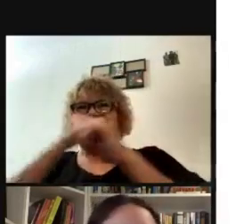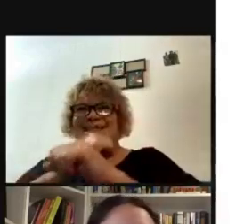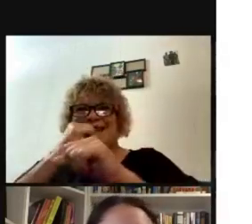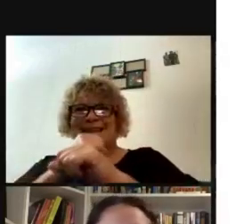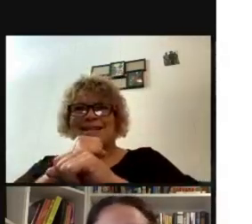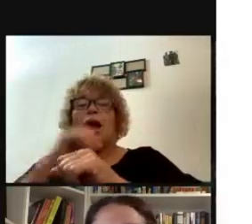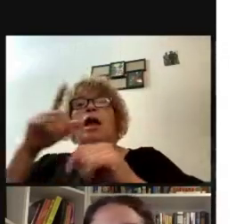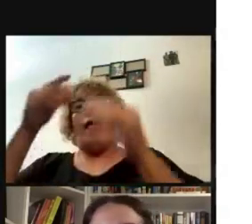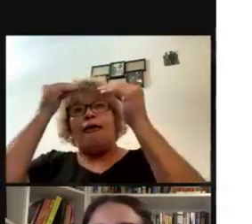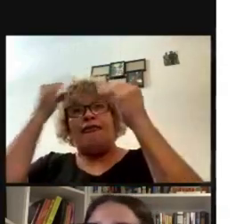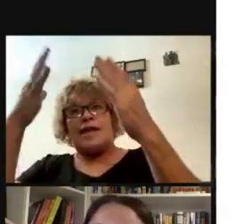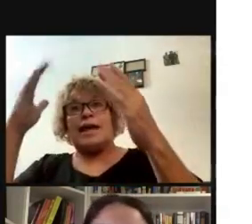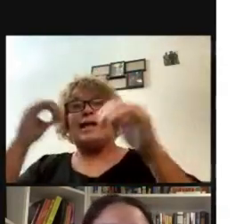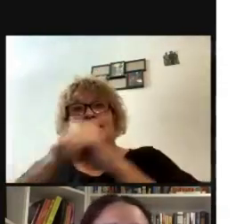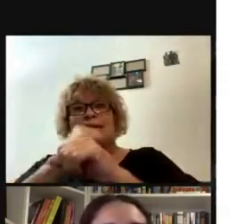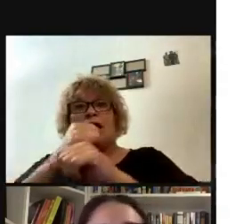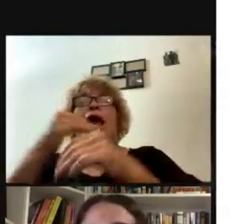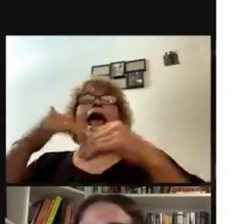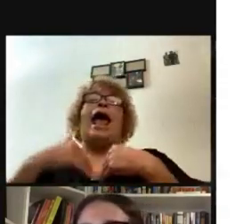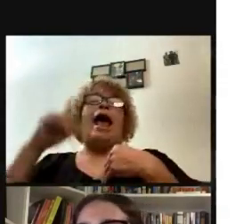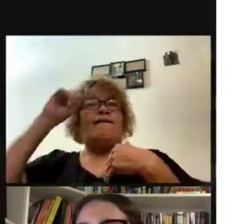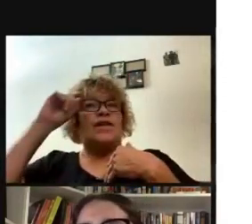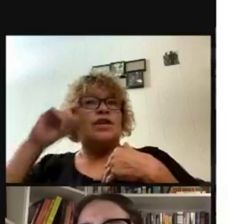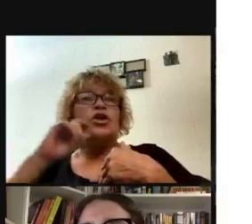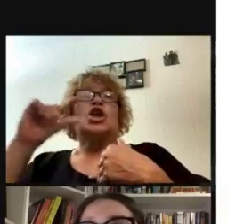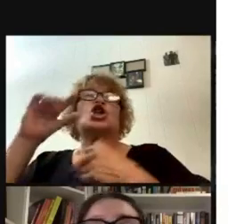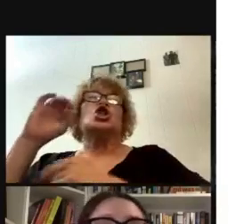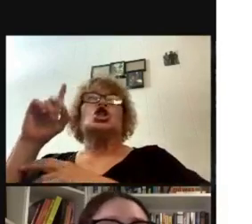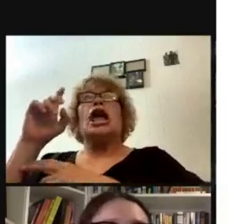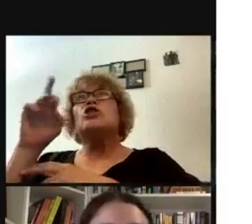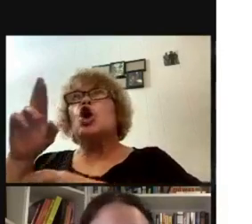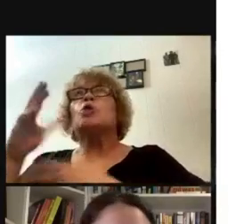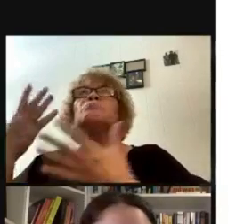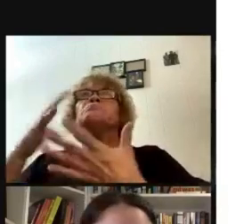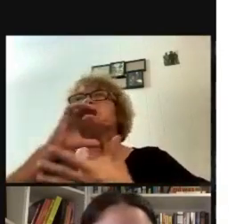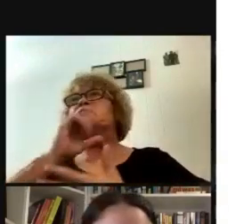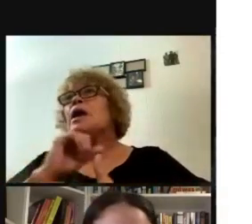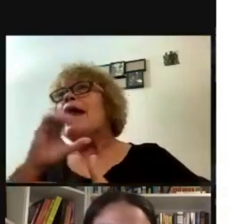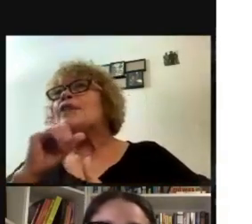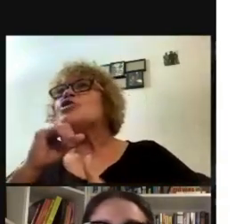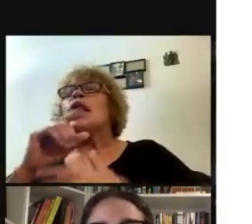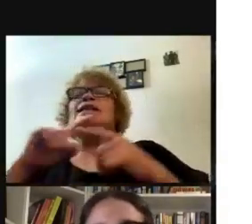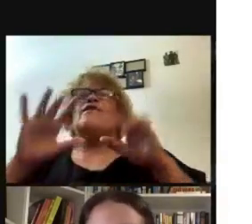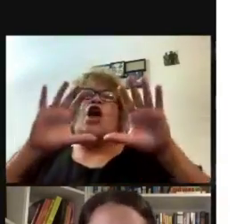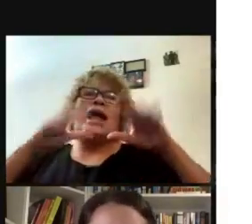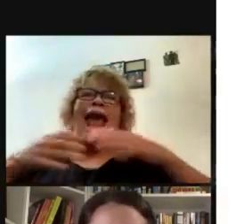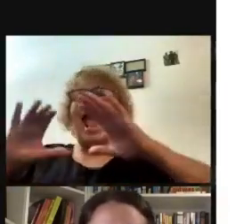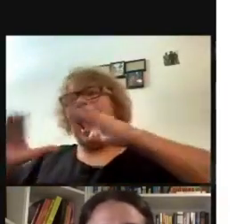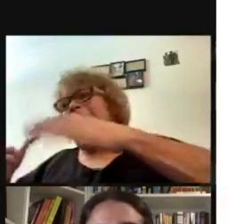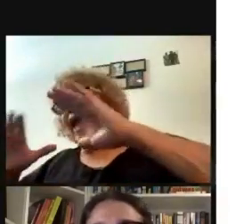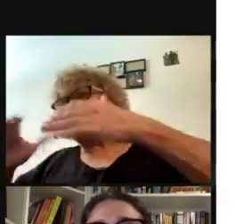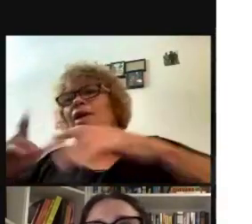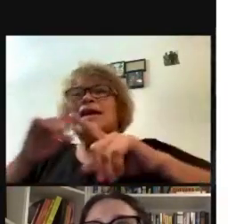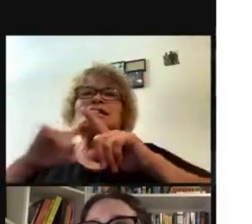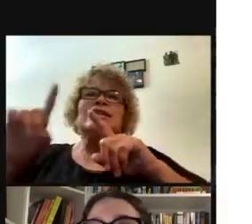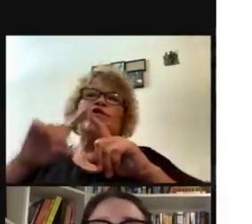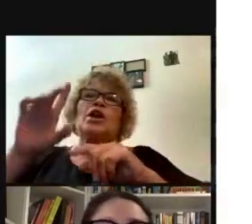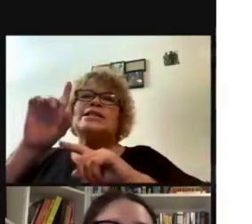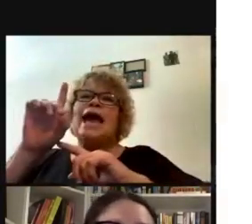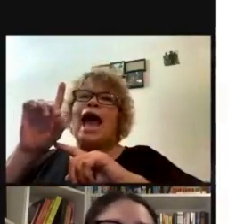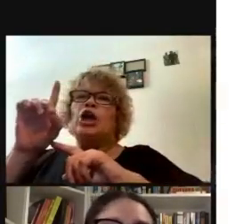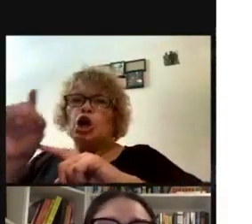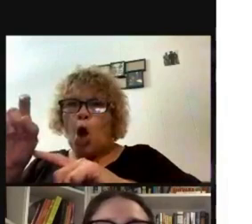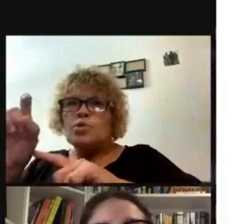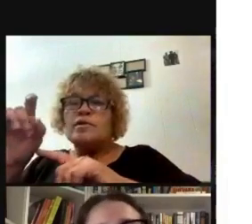data sets contain information on gender, on age, racial categories that were used, diagnoses, but